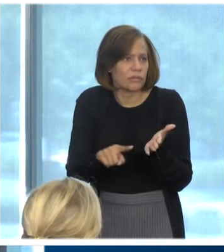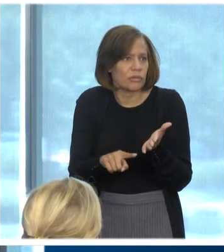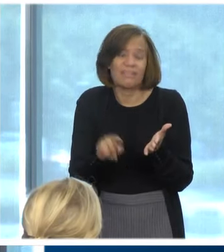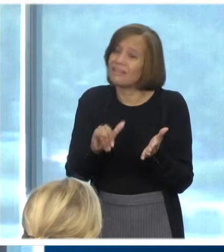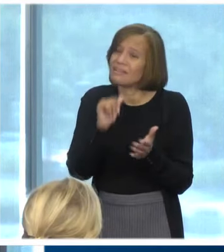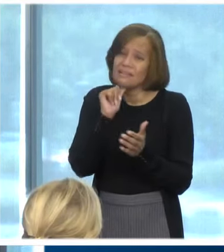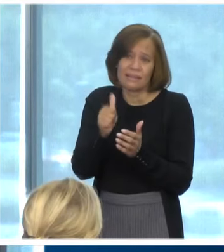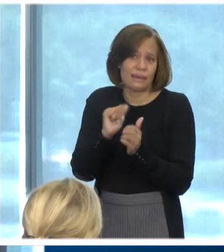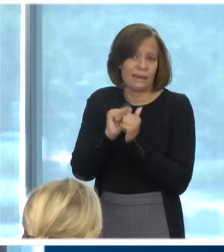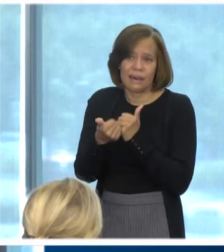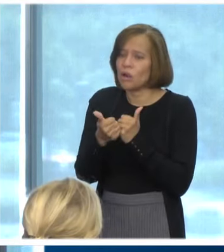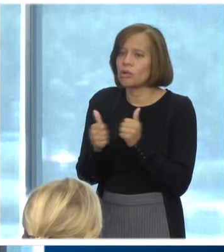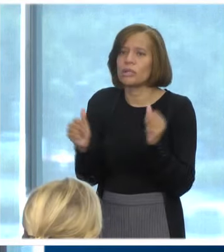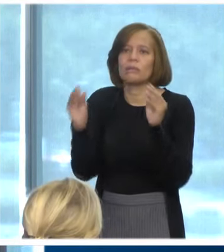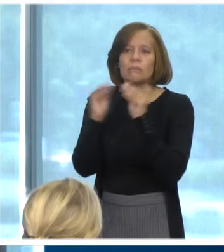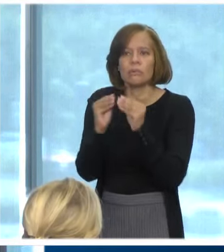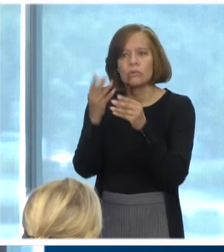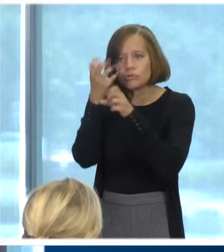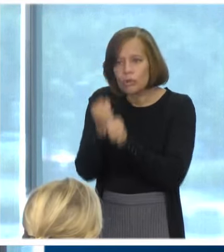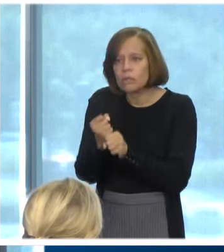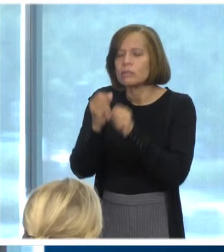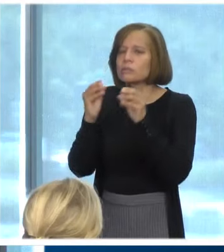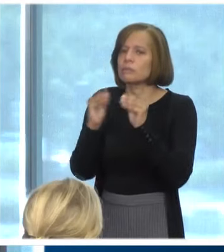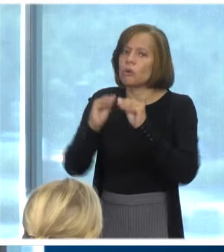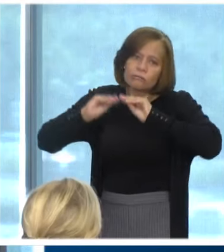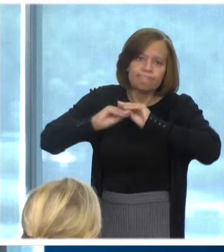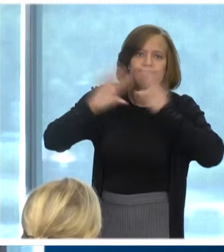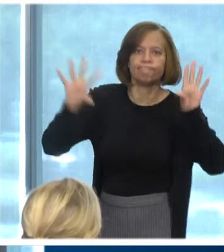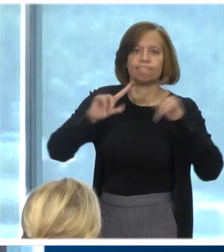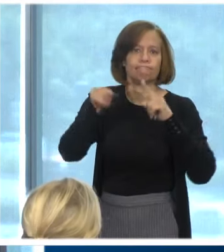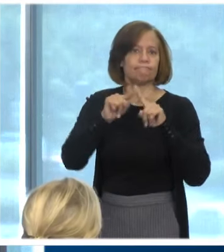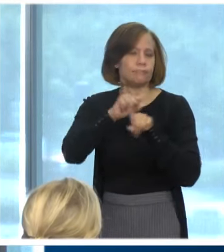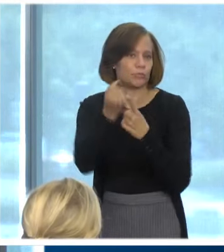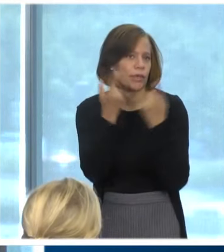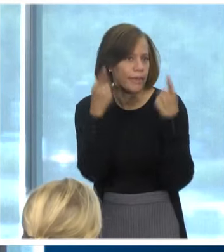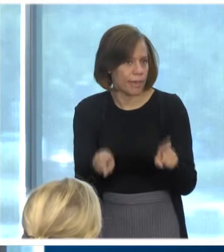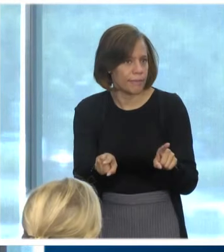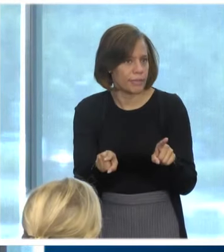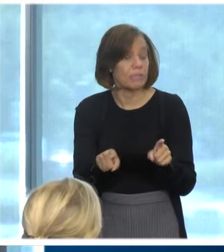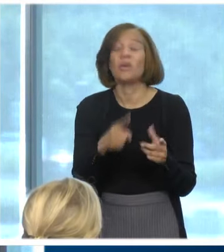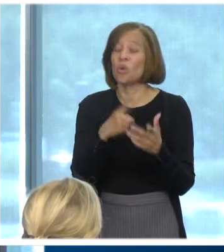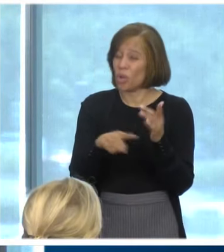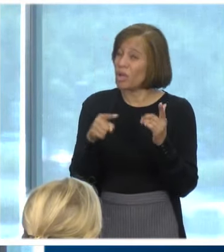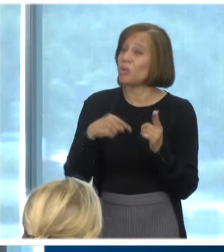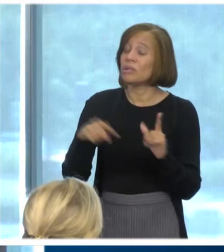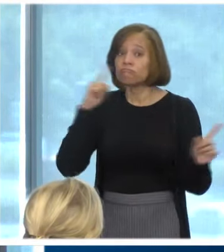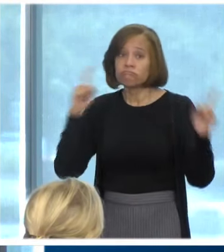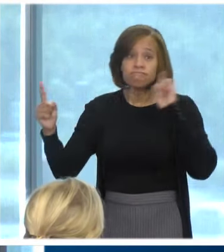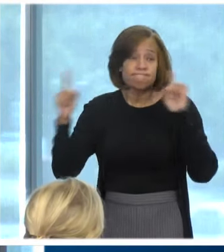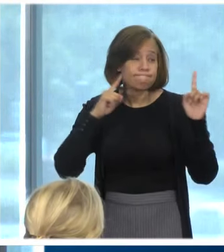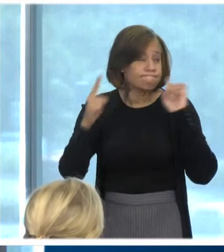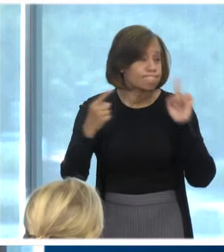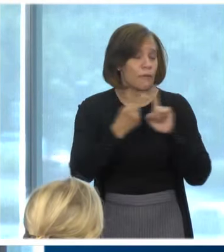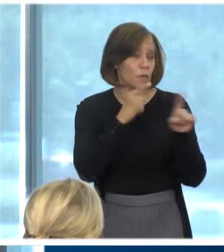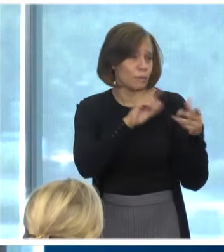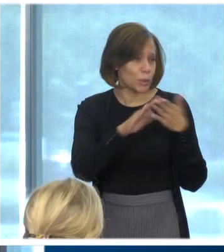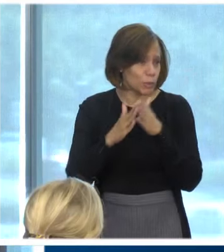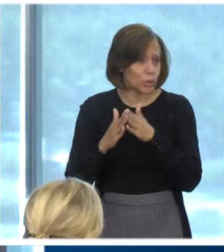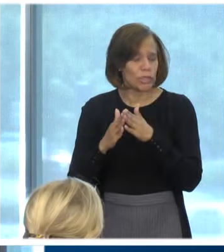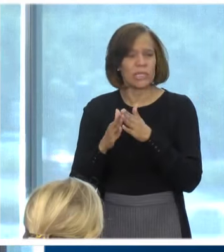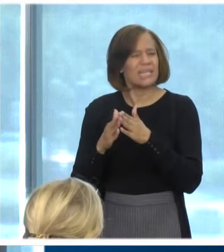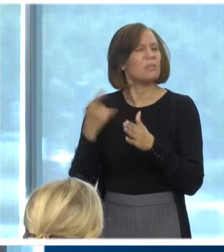greater accountability and greater public trust. What we've heard loud and clear from the community is